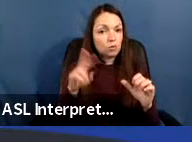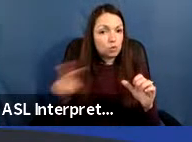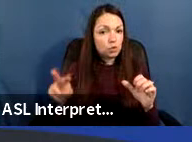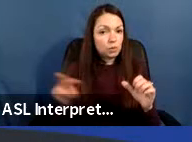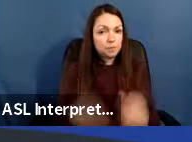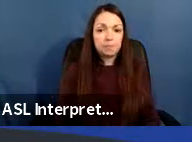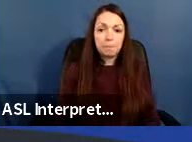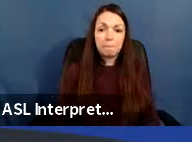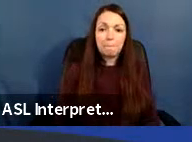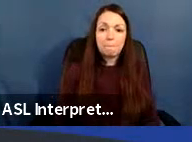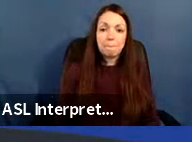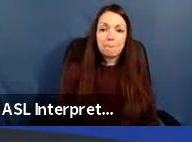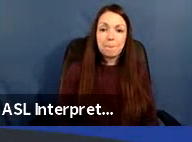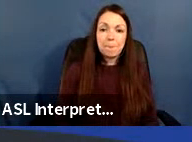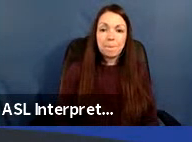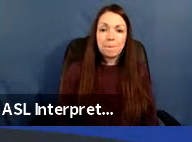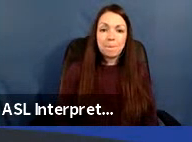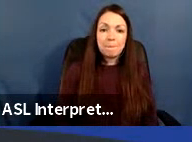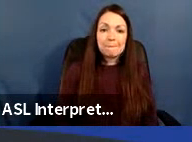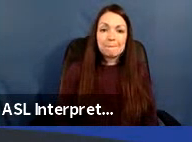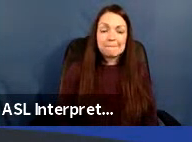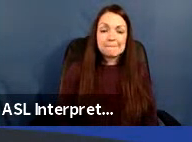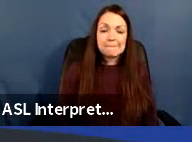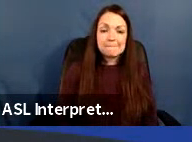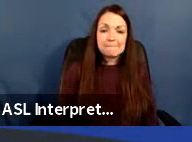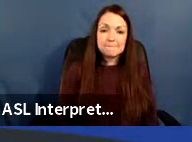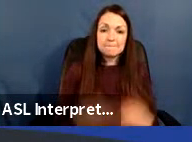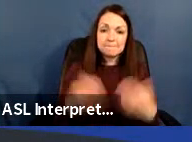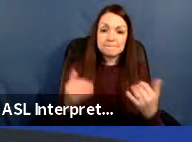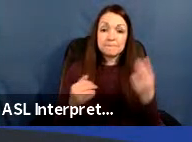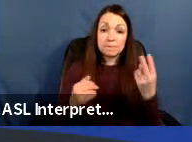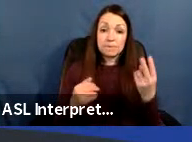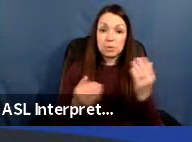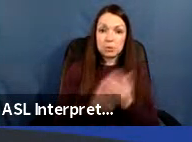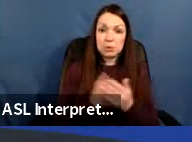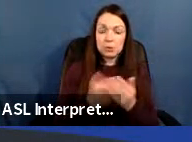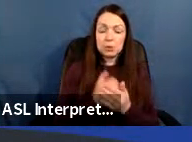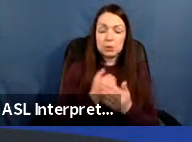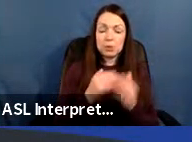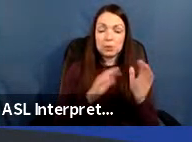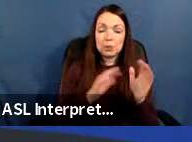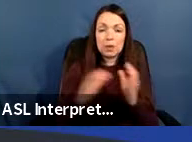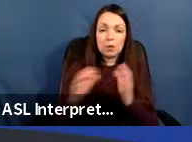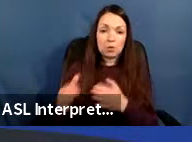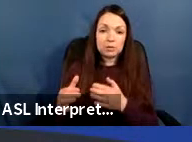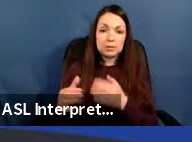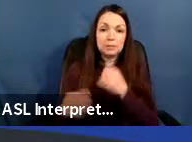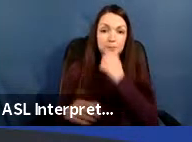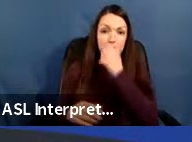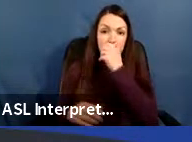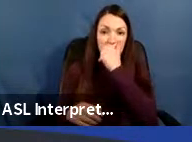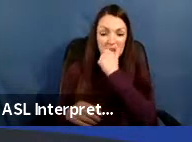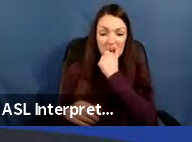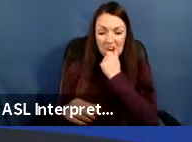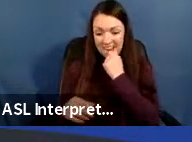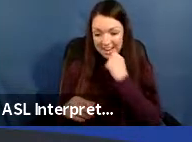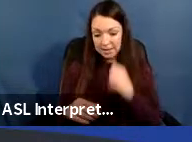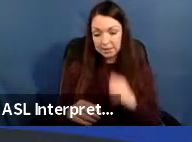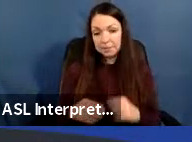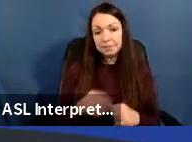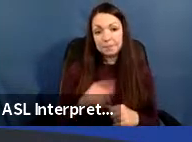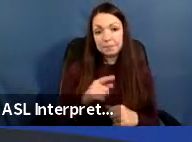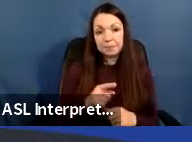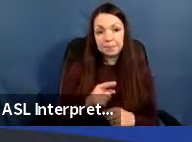plan. So now we get into the two new categories that we would like your input on. This